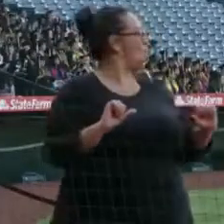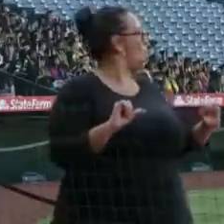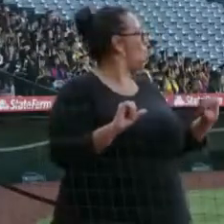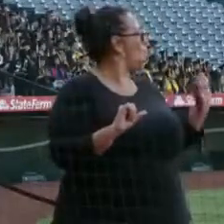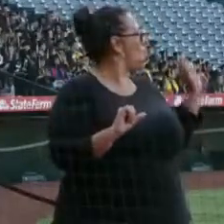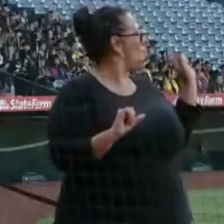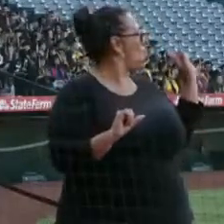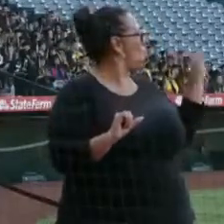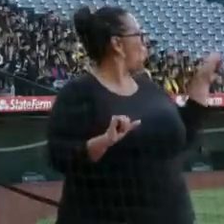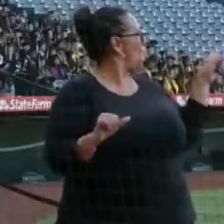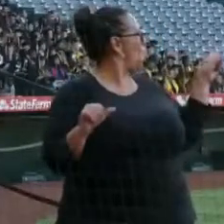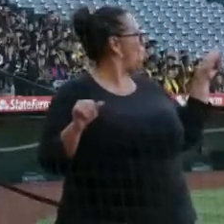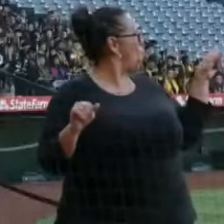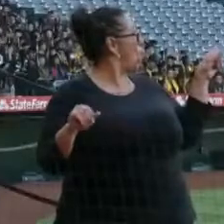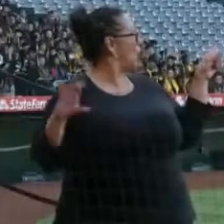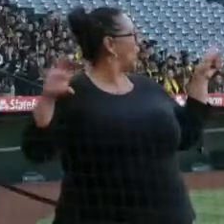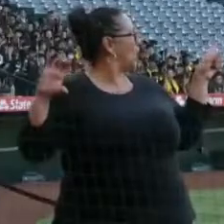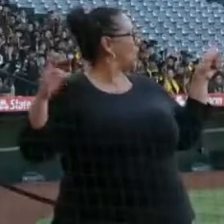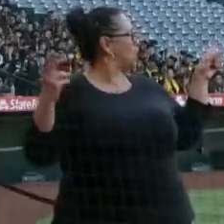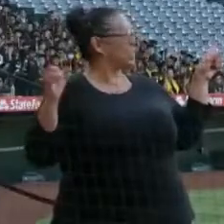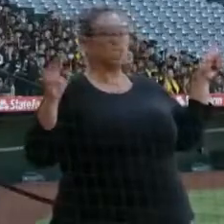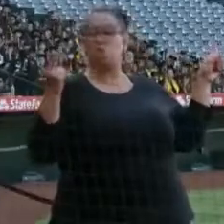stand up?